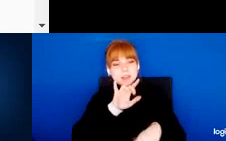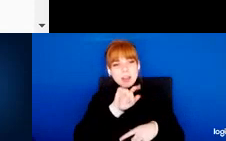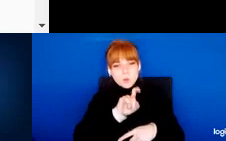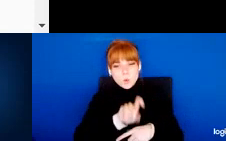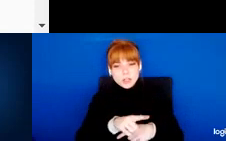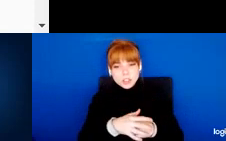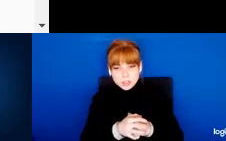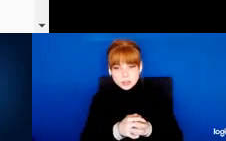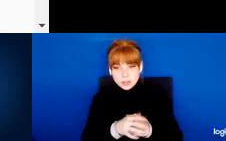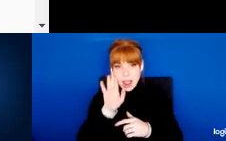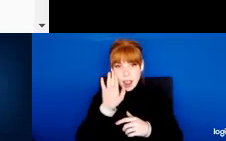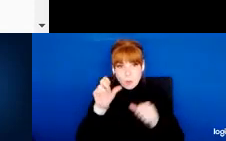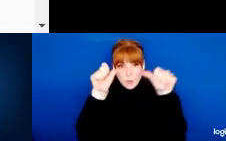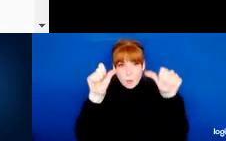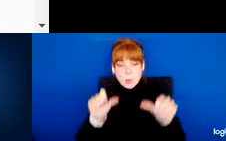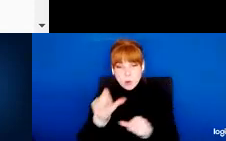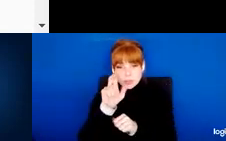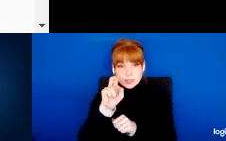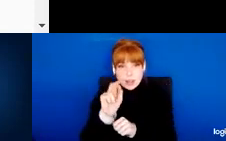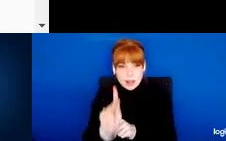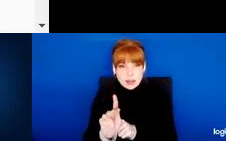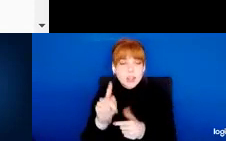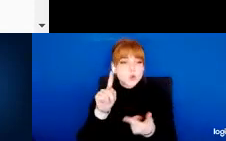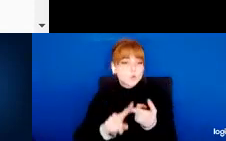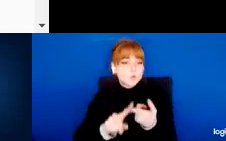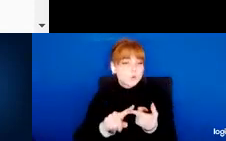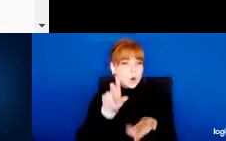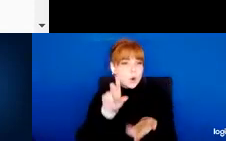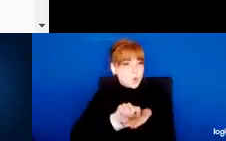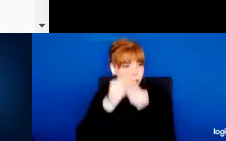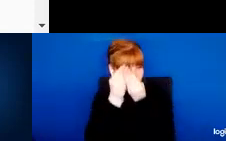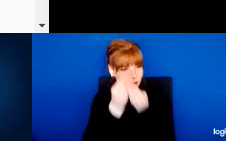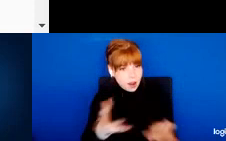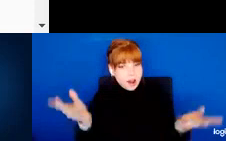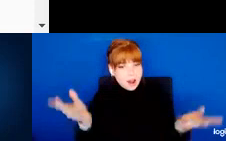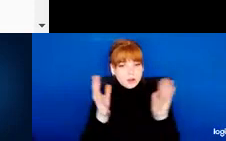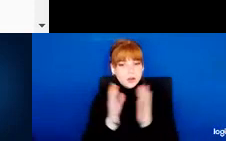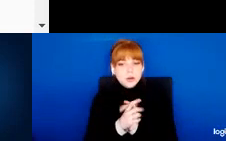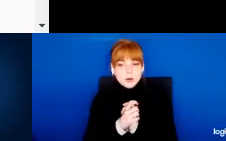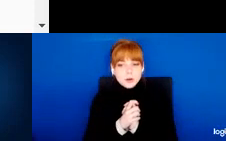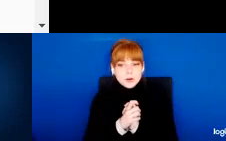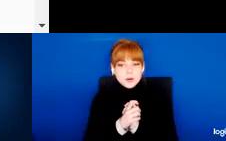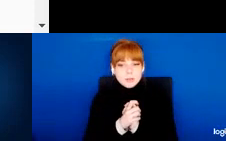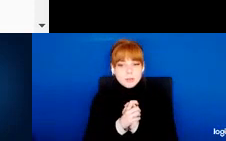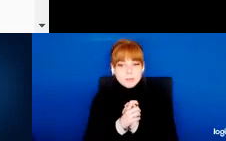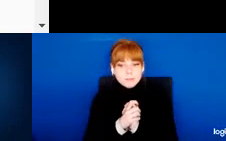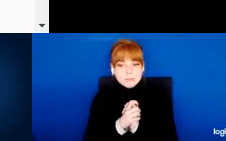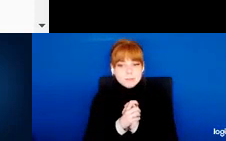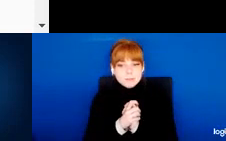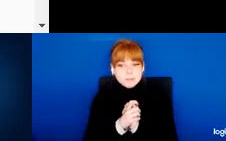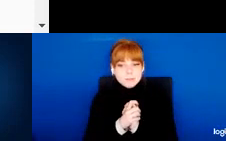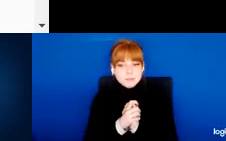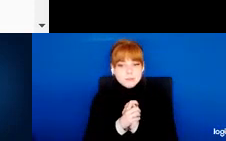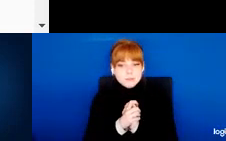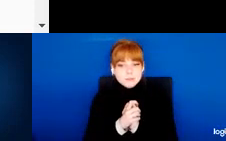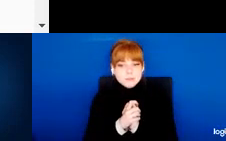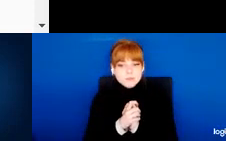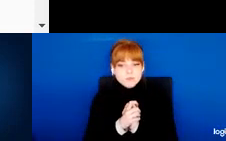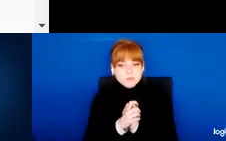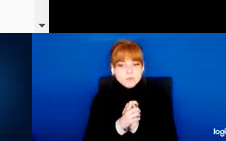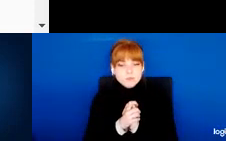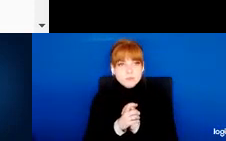a link to our newsletter in the chat because our newsletter is a great way for people everywhere to keep track of